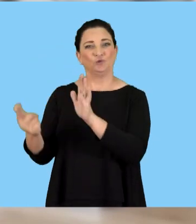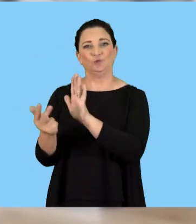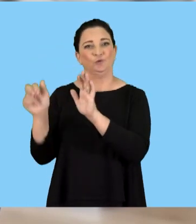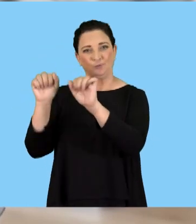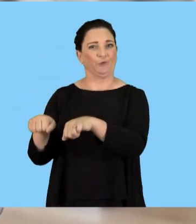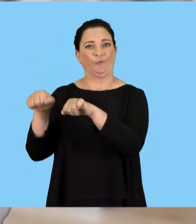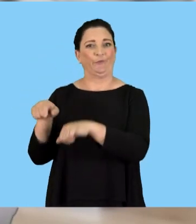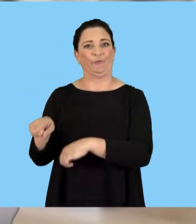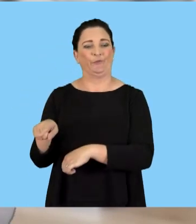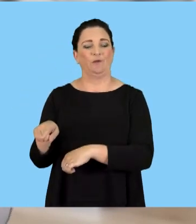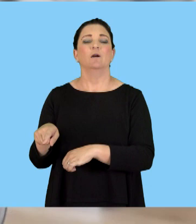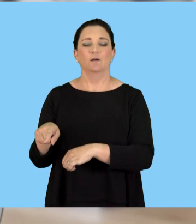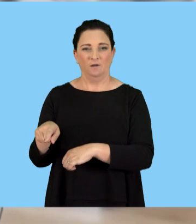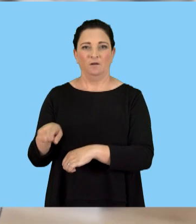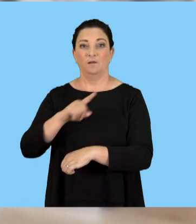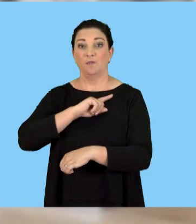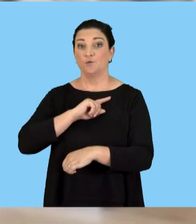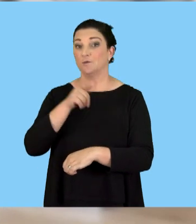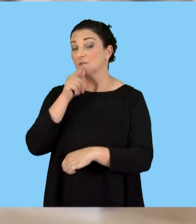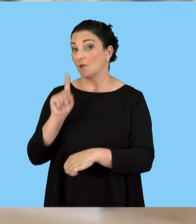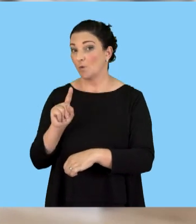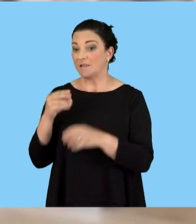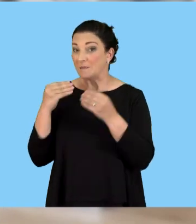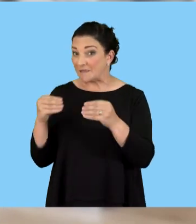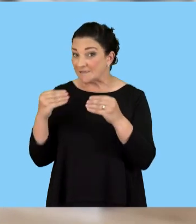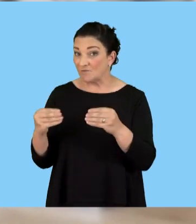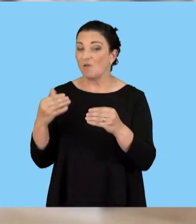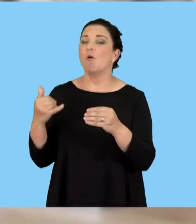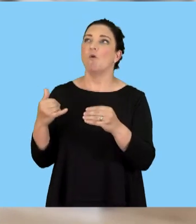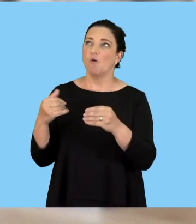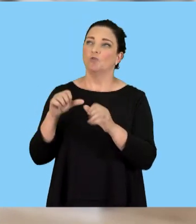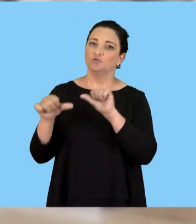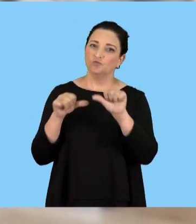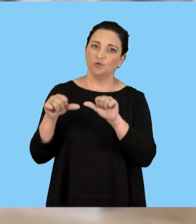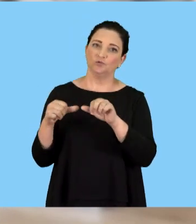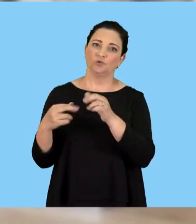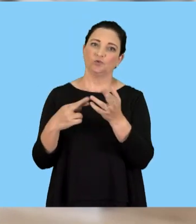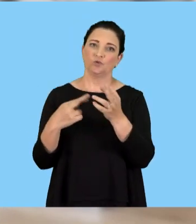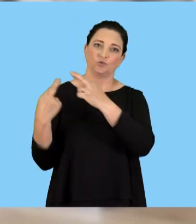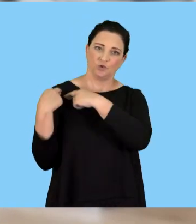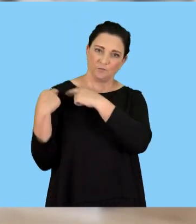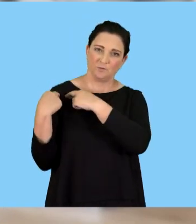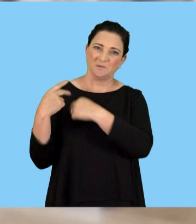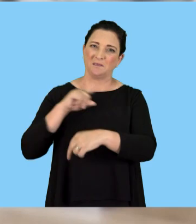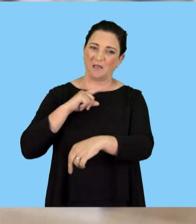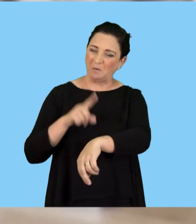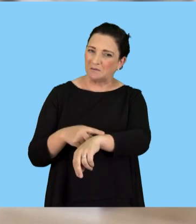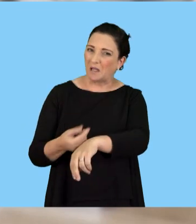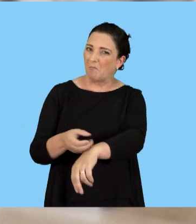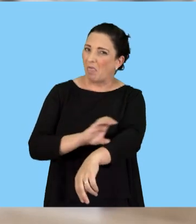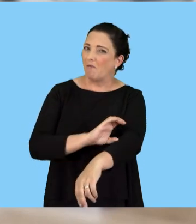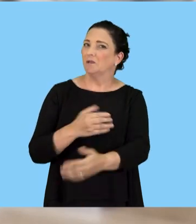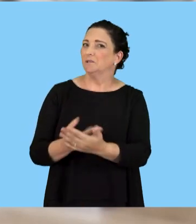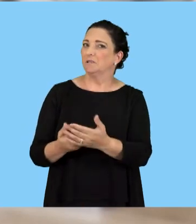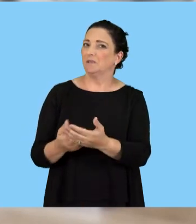doesn't approve. So that is what we mean to say businesses, because they are socially responsible and they contribute to the time and effort and